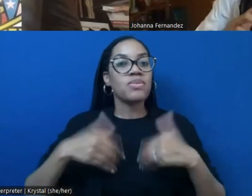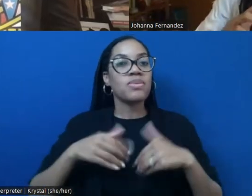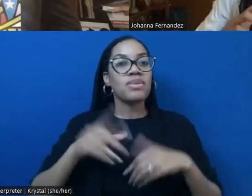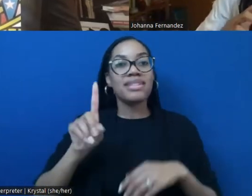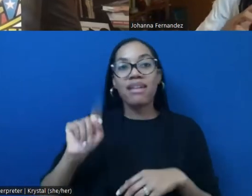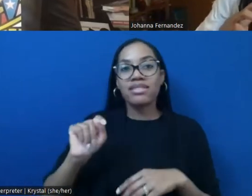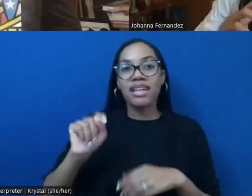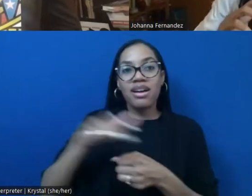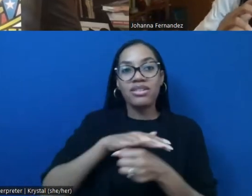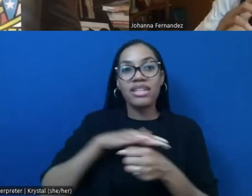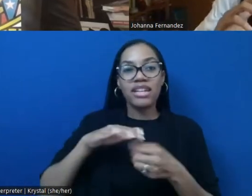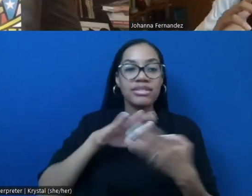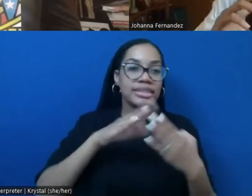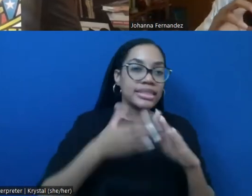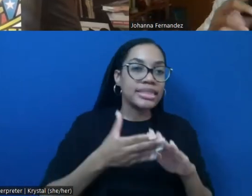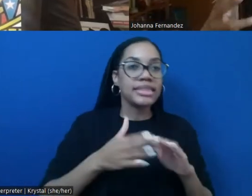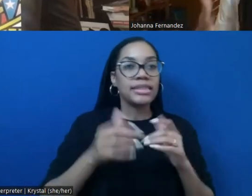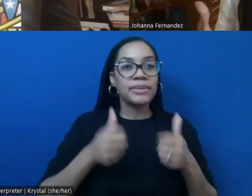most